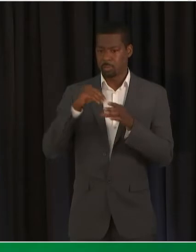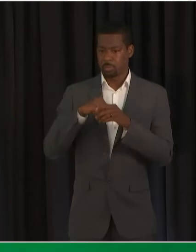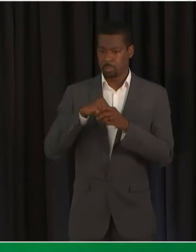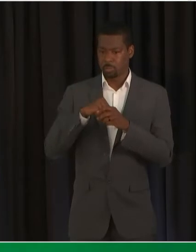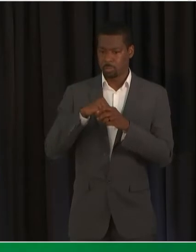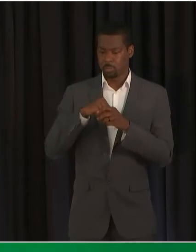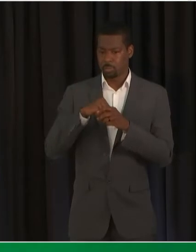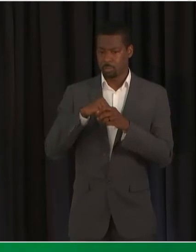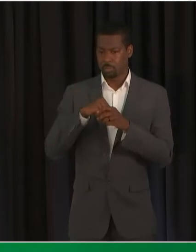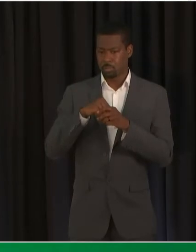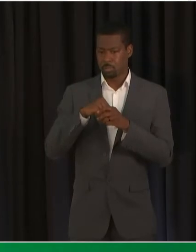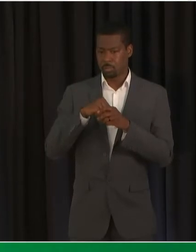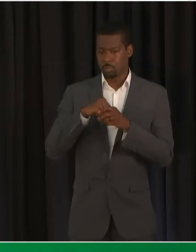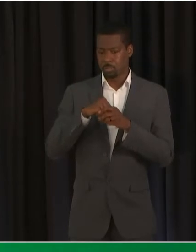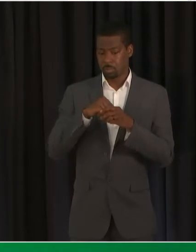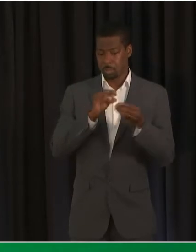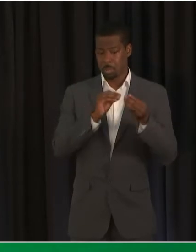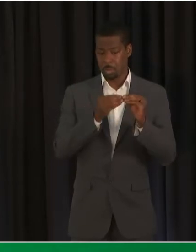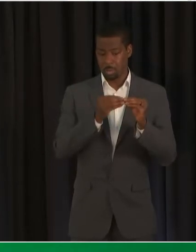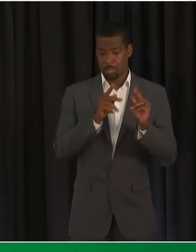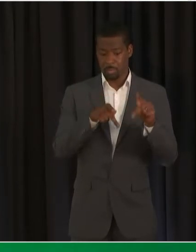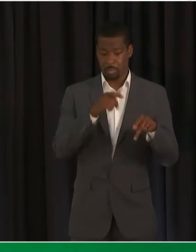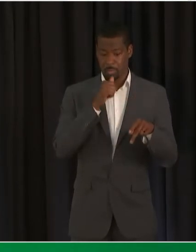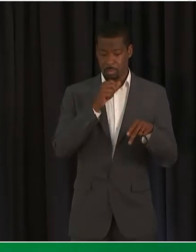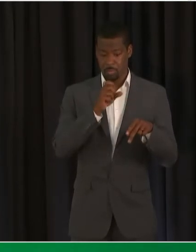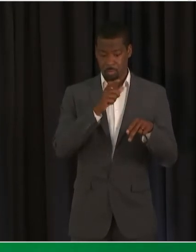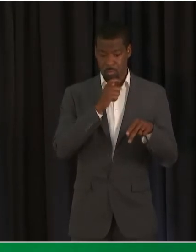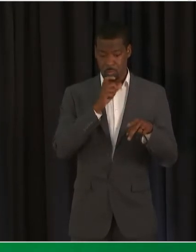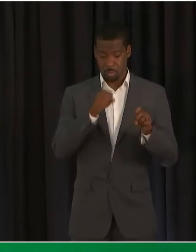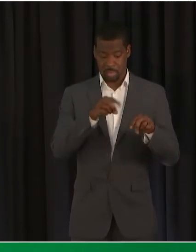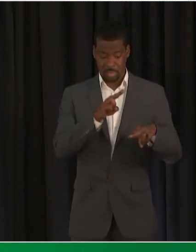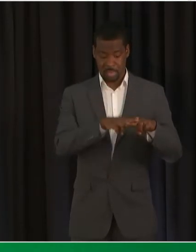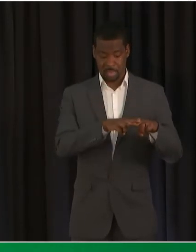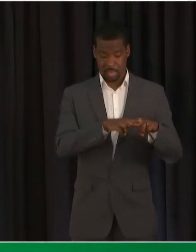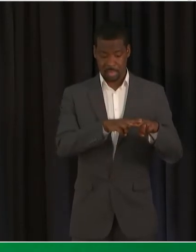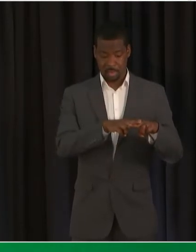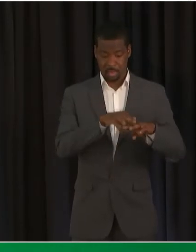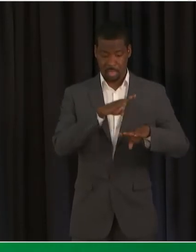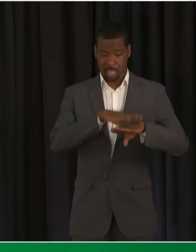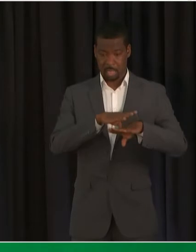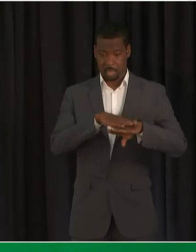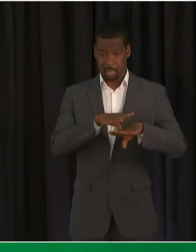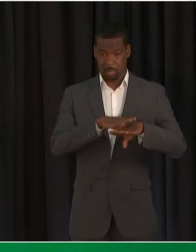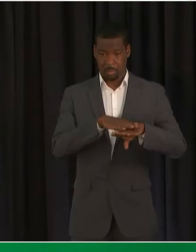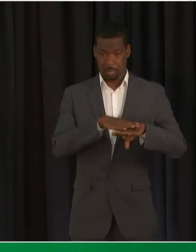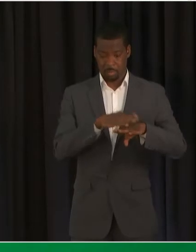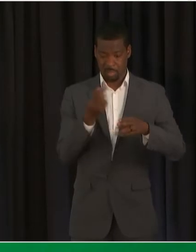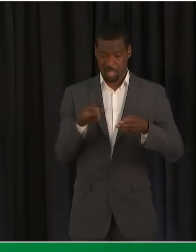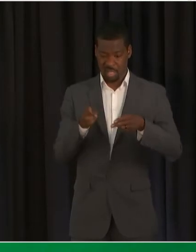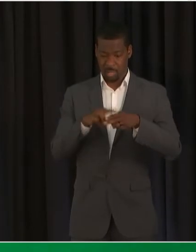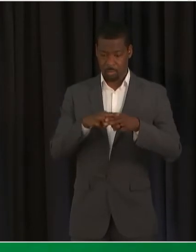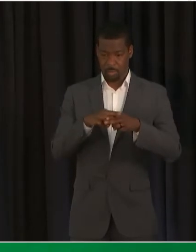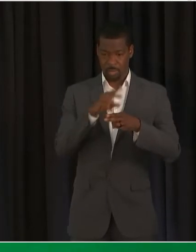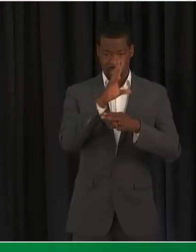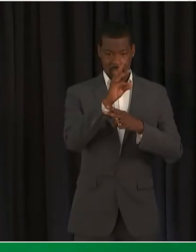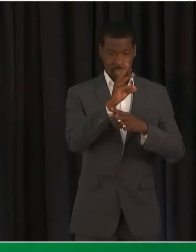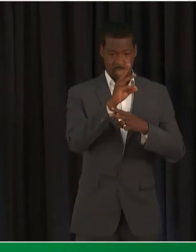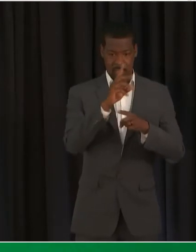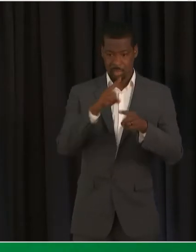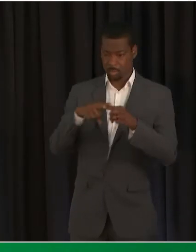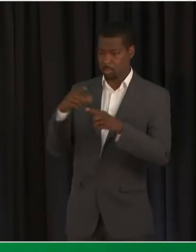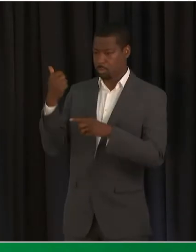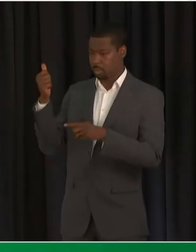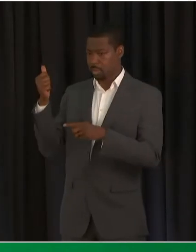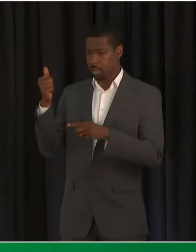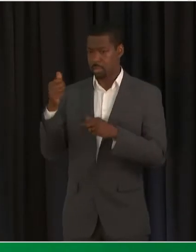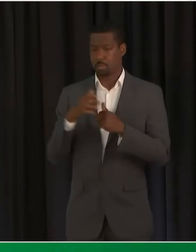including that the number of people who can sit at a table, one table, is increased from 6 people